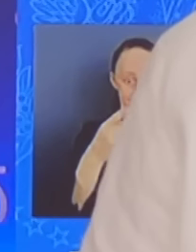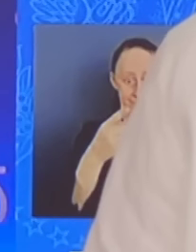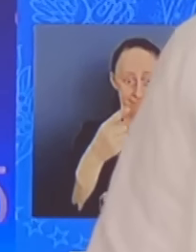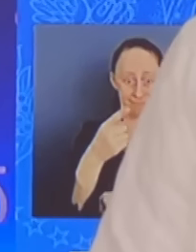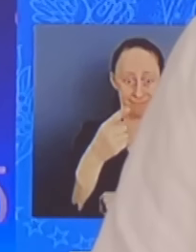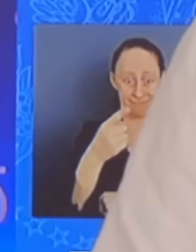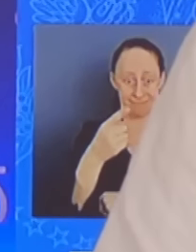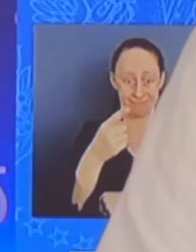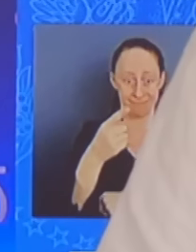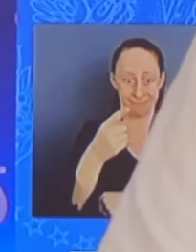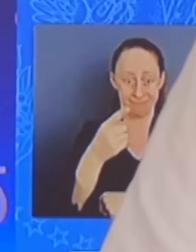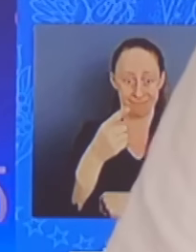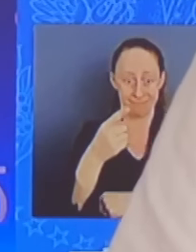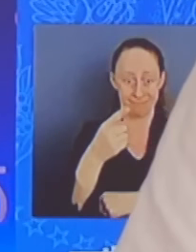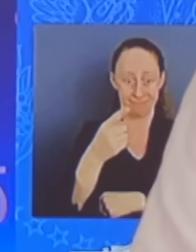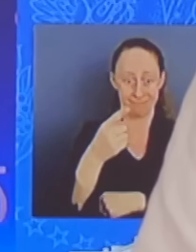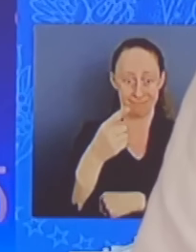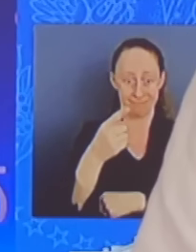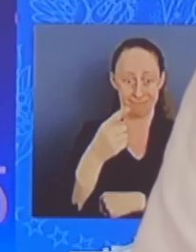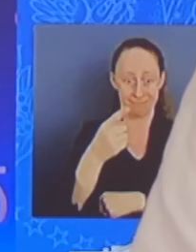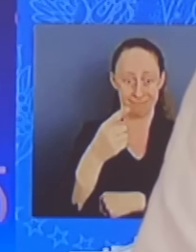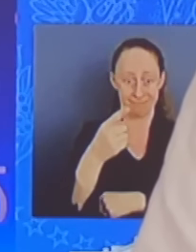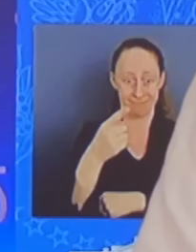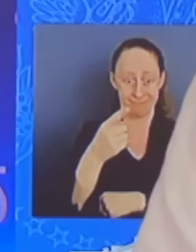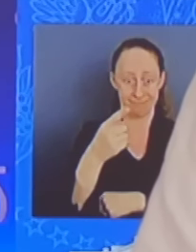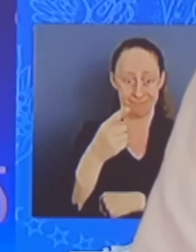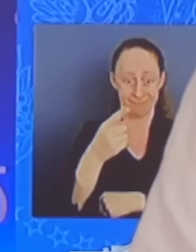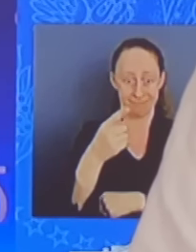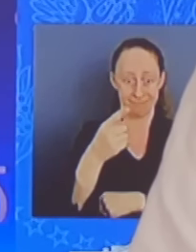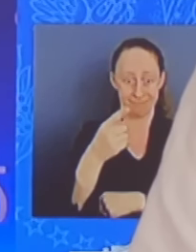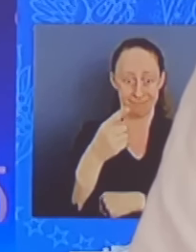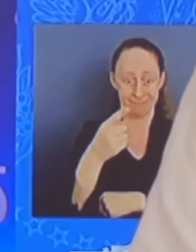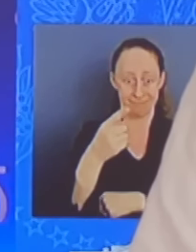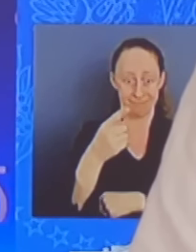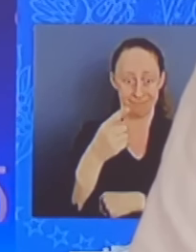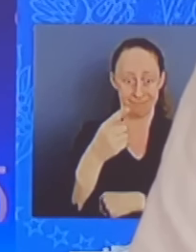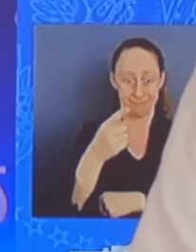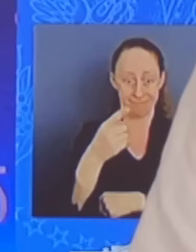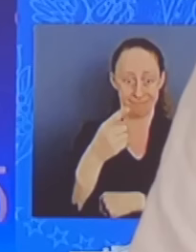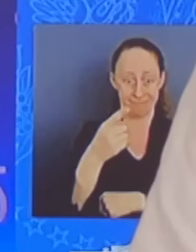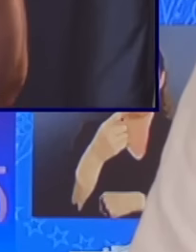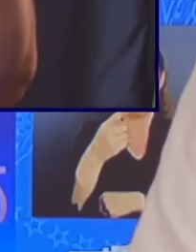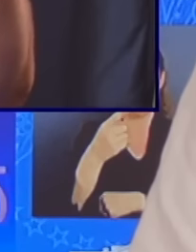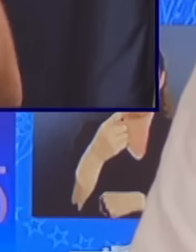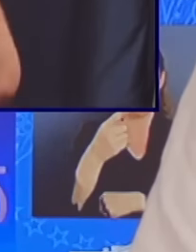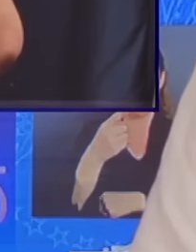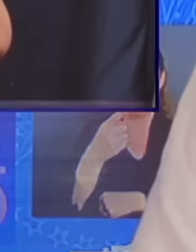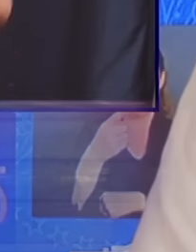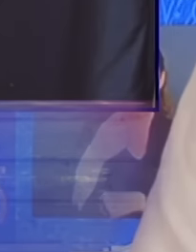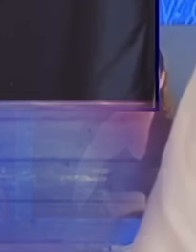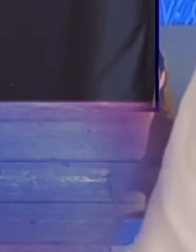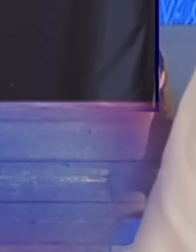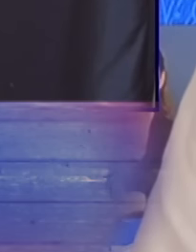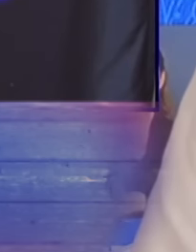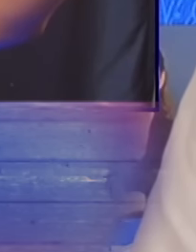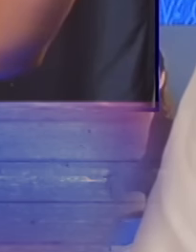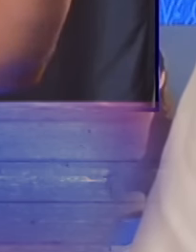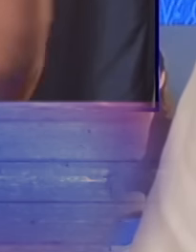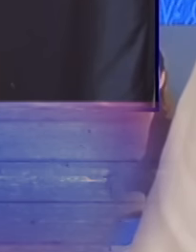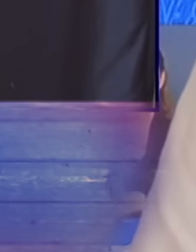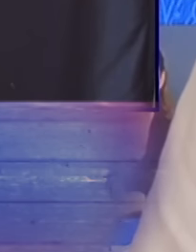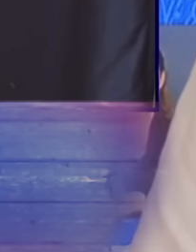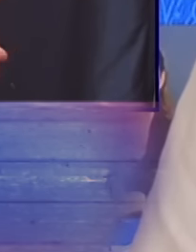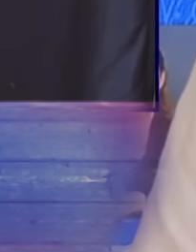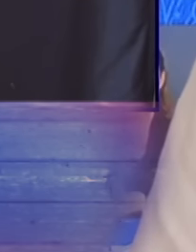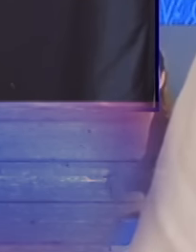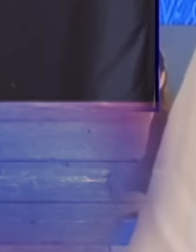what it sounds like. And then he also, it sounds like he calls somebody a wigger. Yeah, that's what the claims are. Now watched this on a big screen